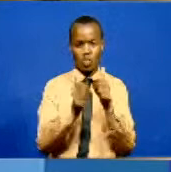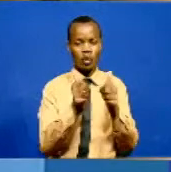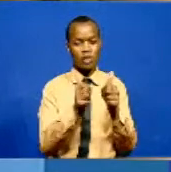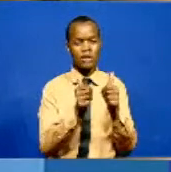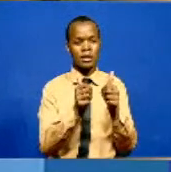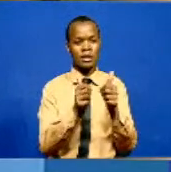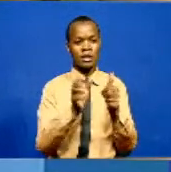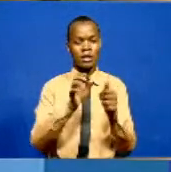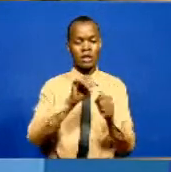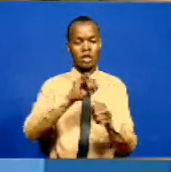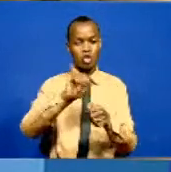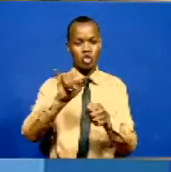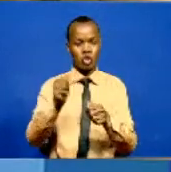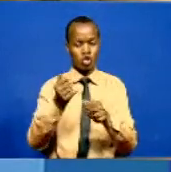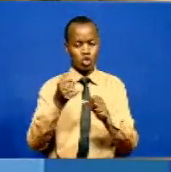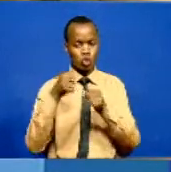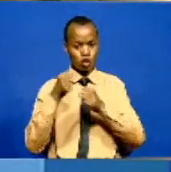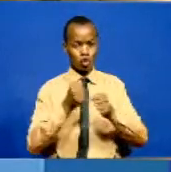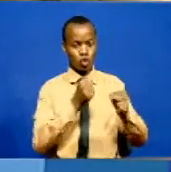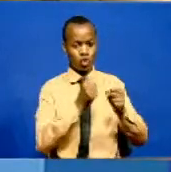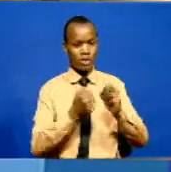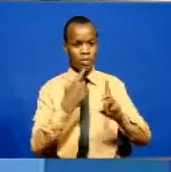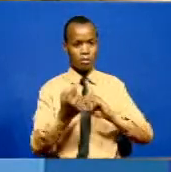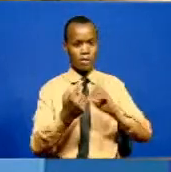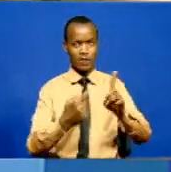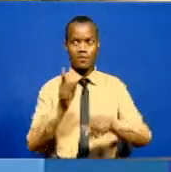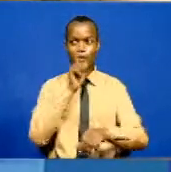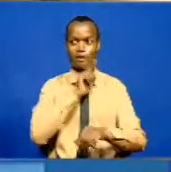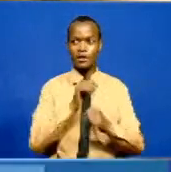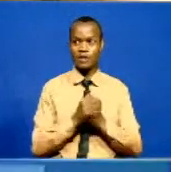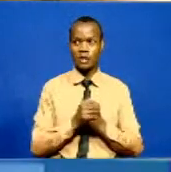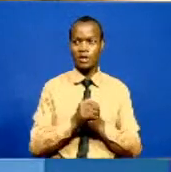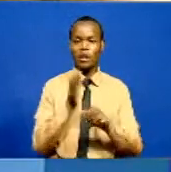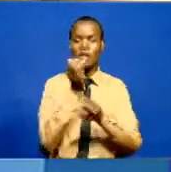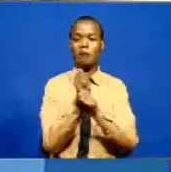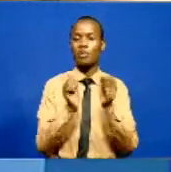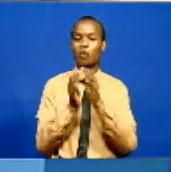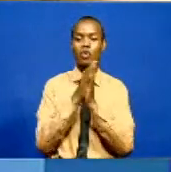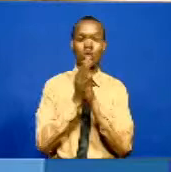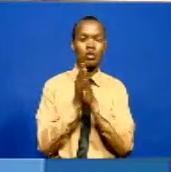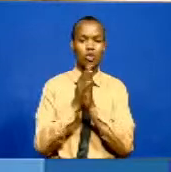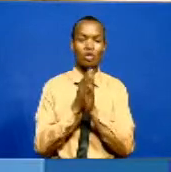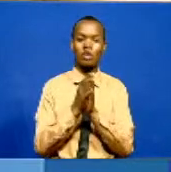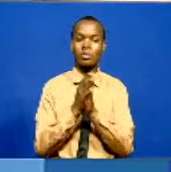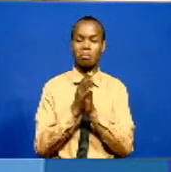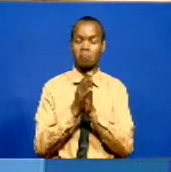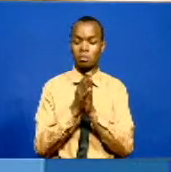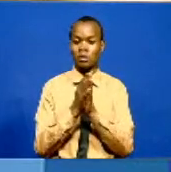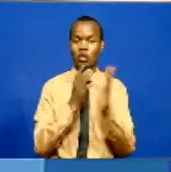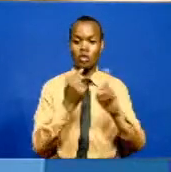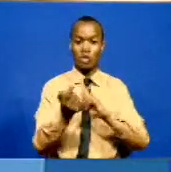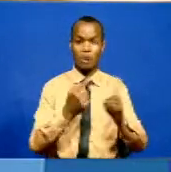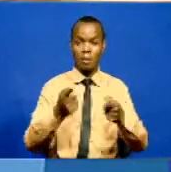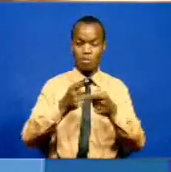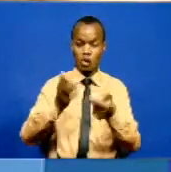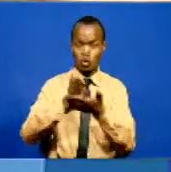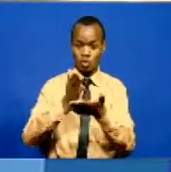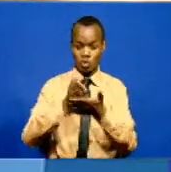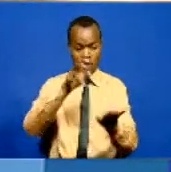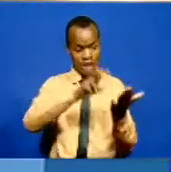Joseph. Now, because of time, we can't go to that long story. But because you read and you